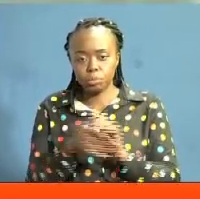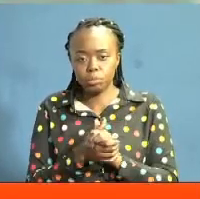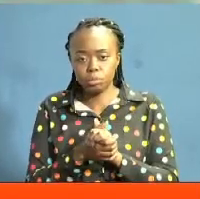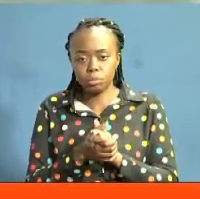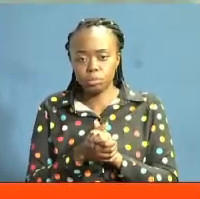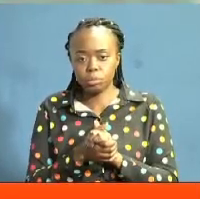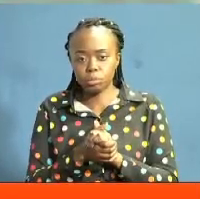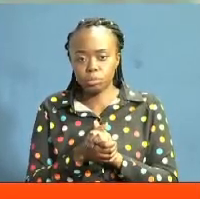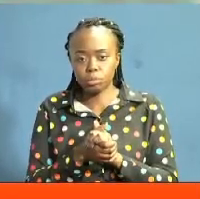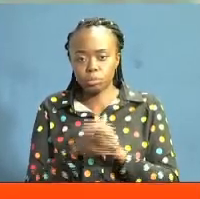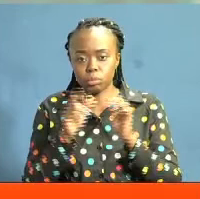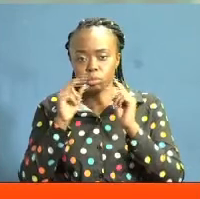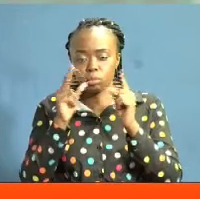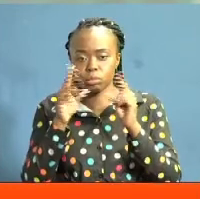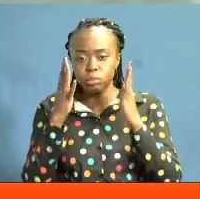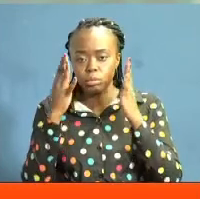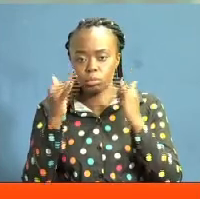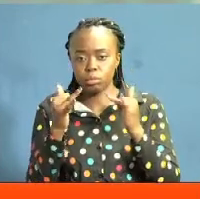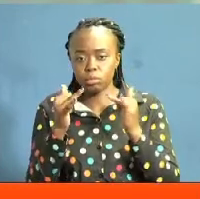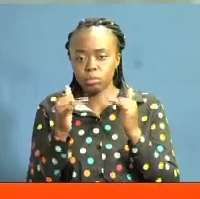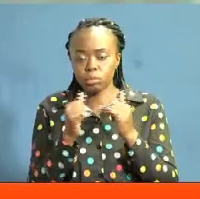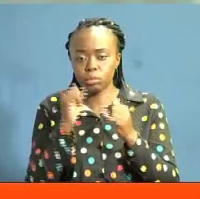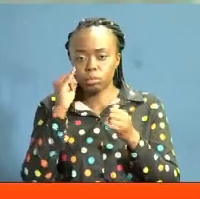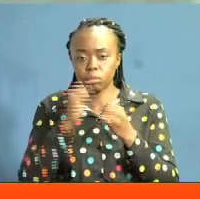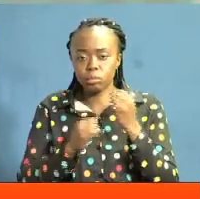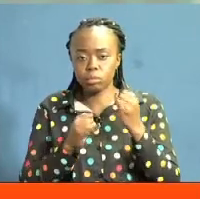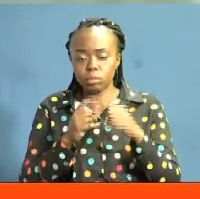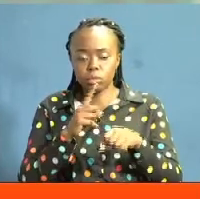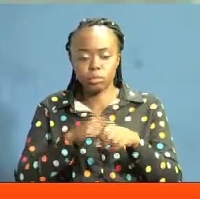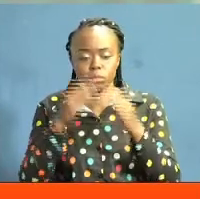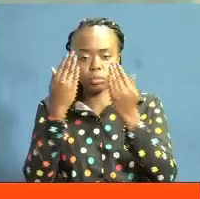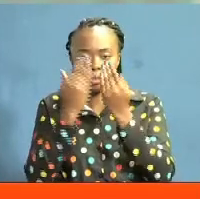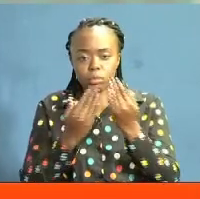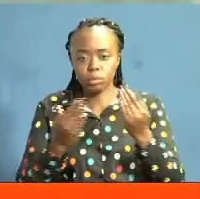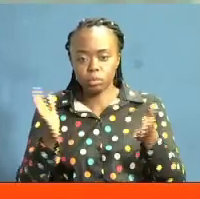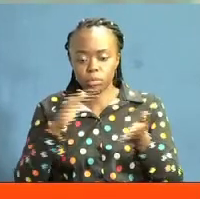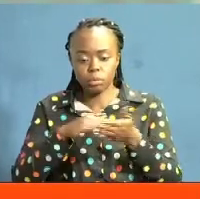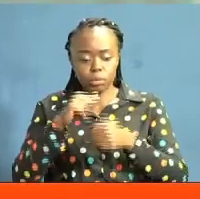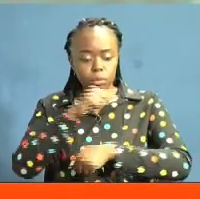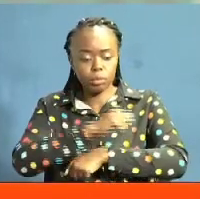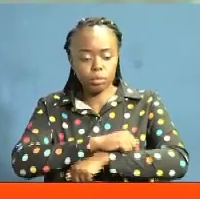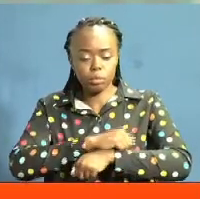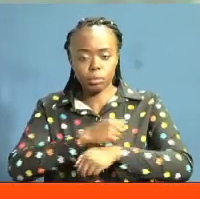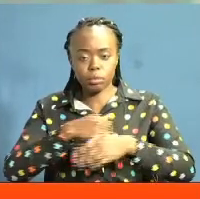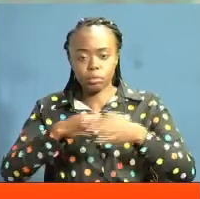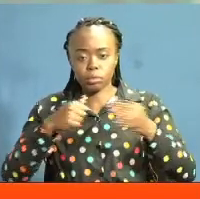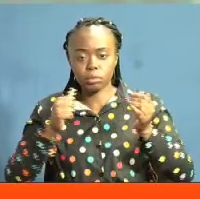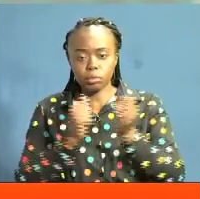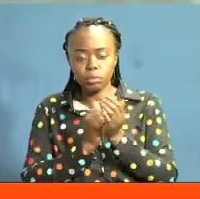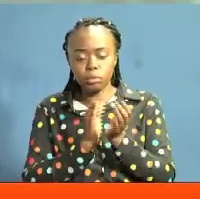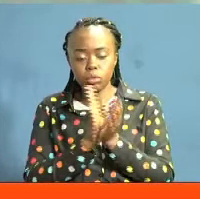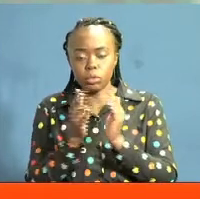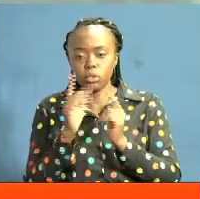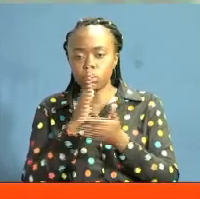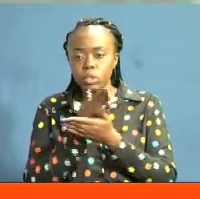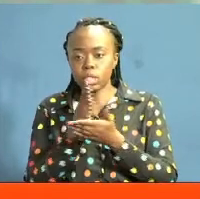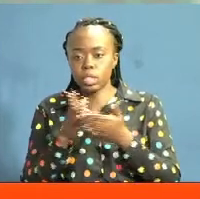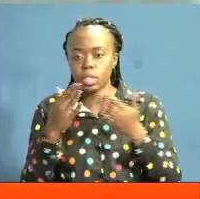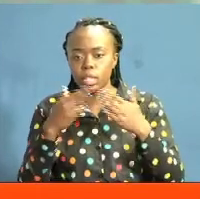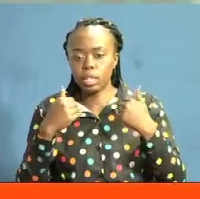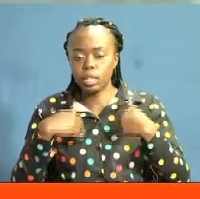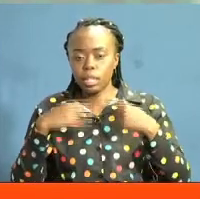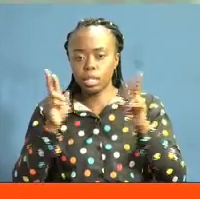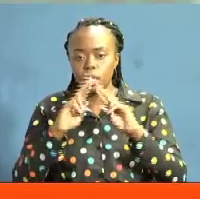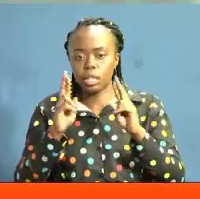Now, Minister Catherine, as we finalize because of time, uh-huh. The children are going back to school after the midterm break. There are some who have already gone back